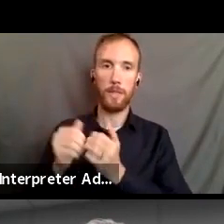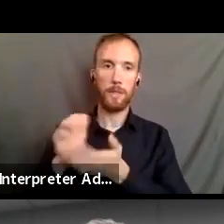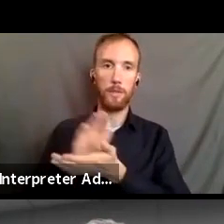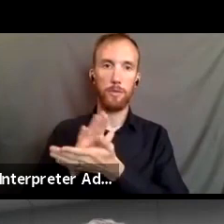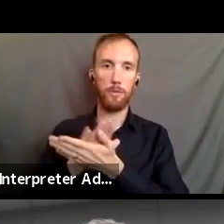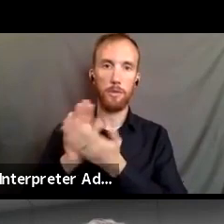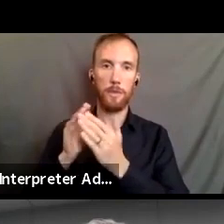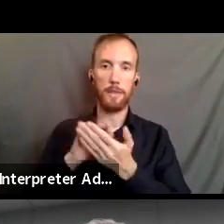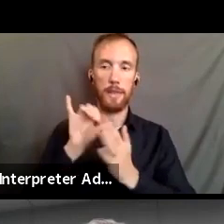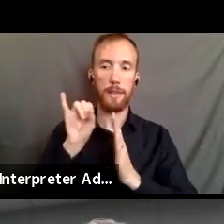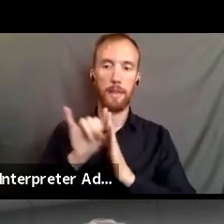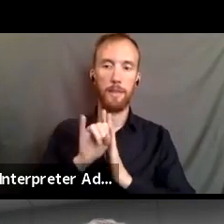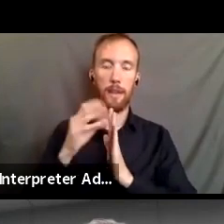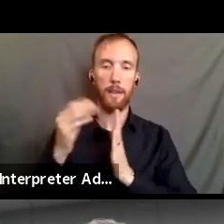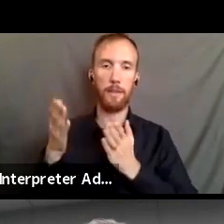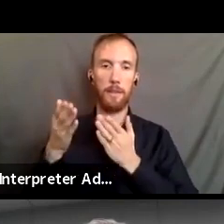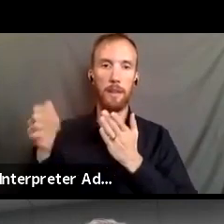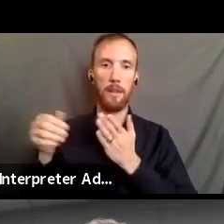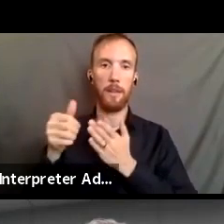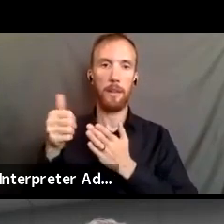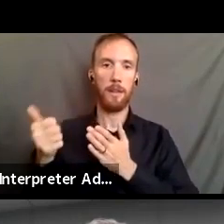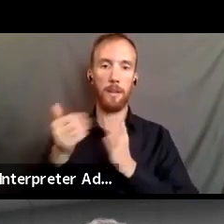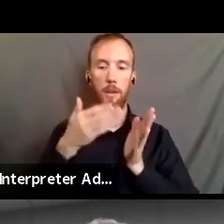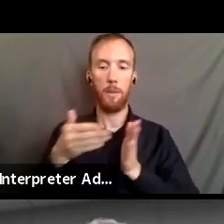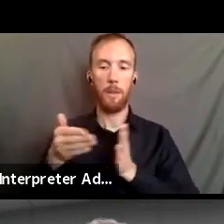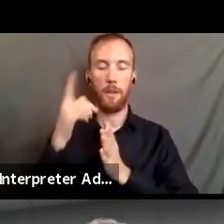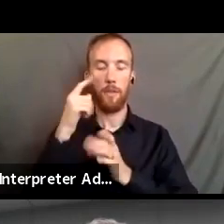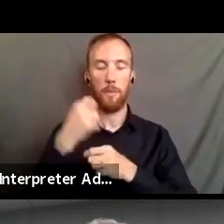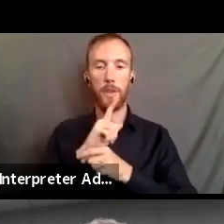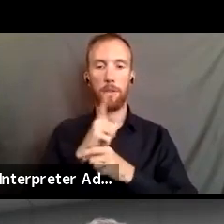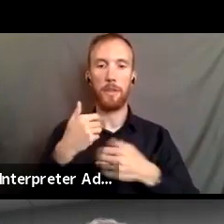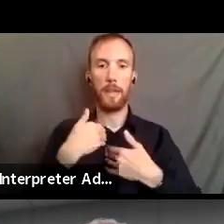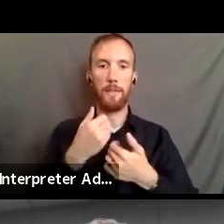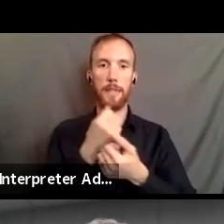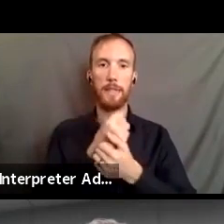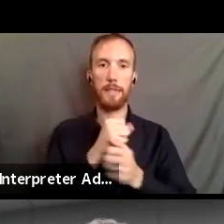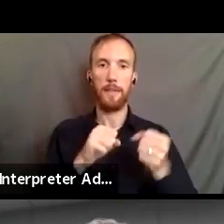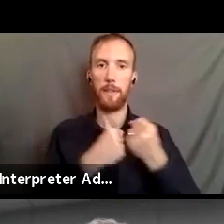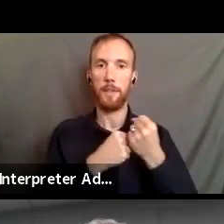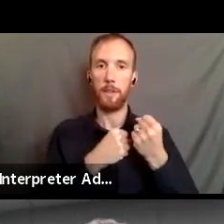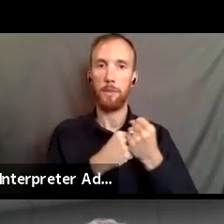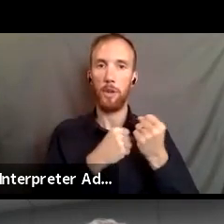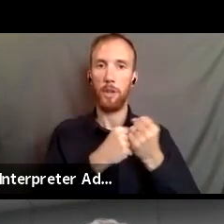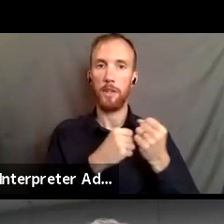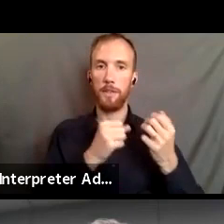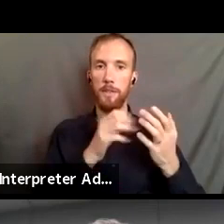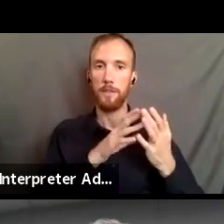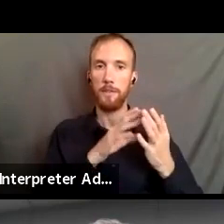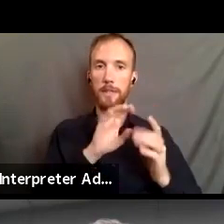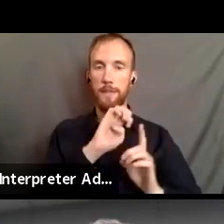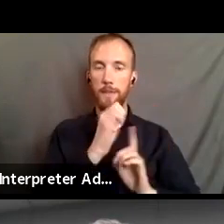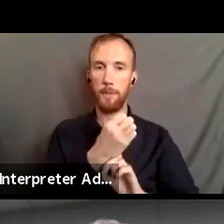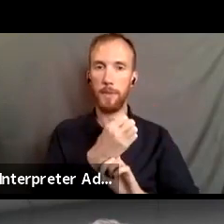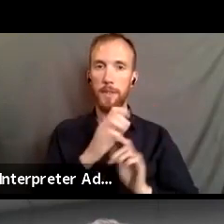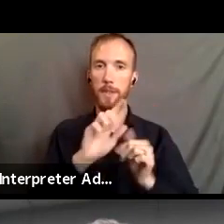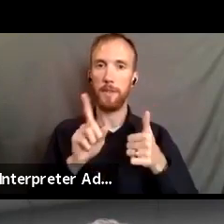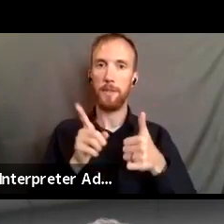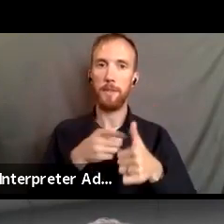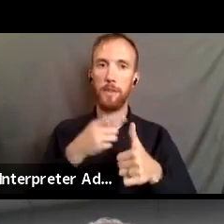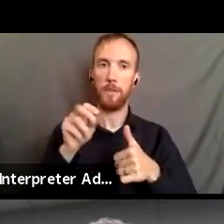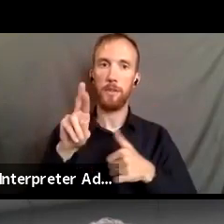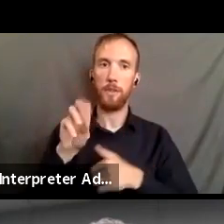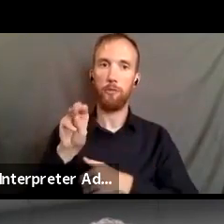alternative plan to ensure safe and supportive school environments we will start off the roll call by calling member